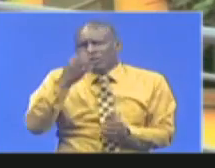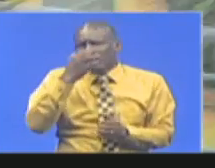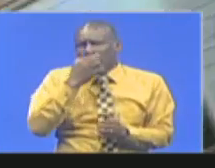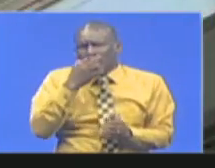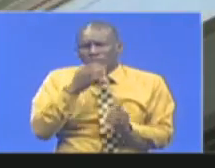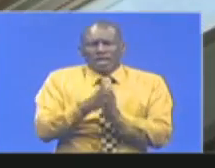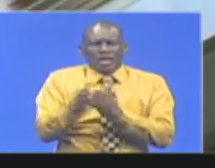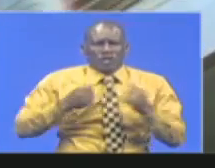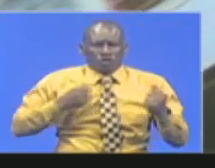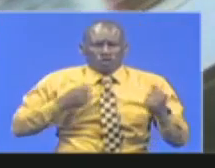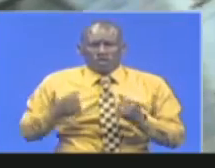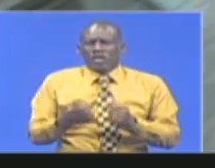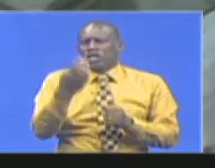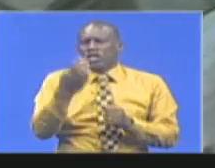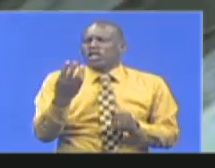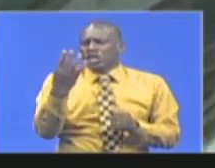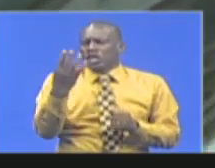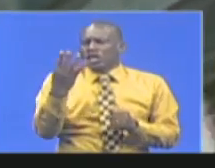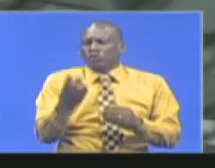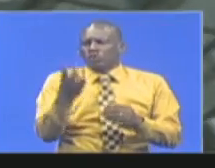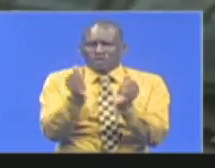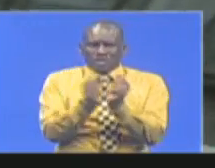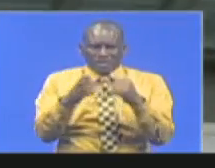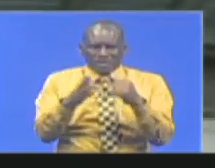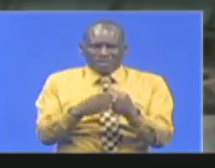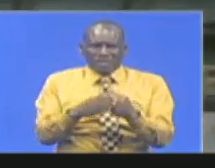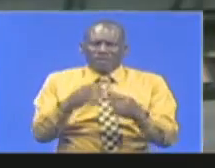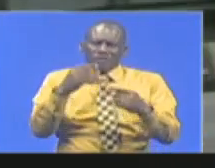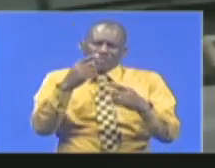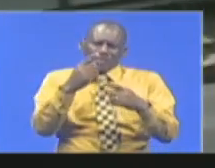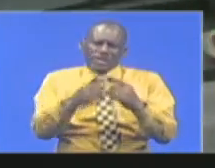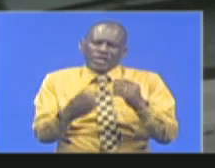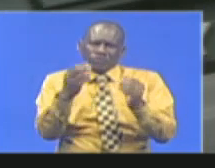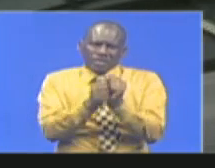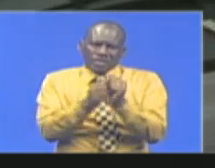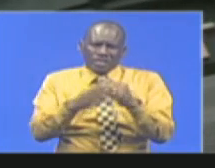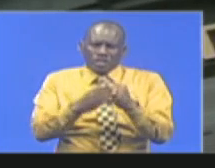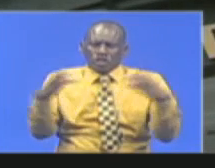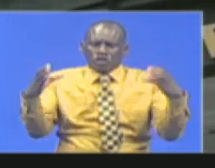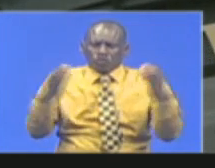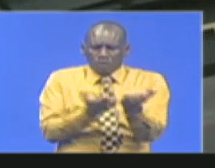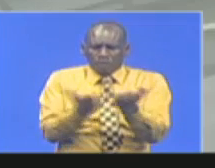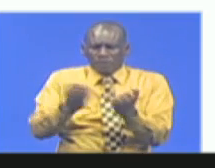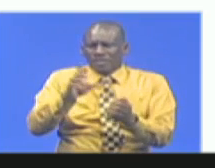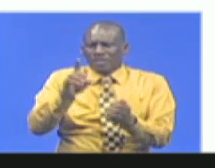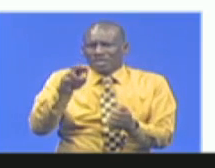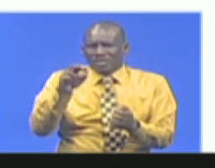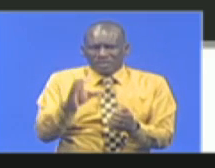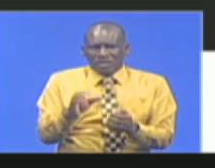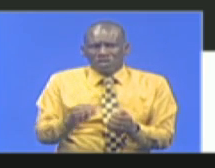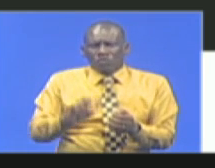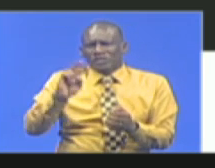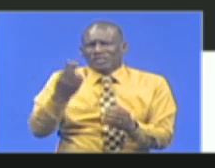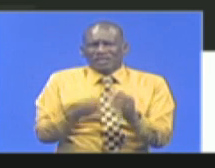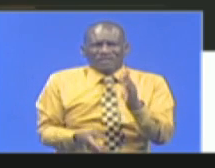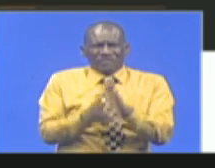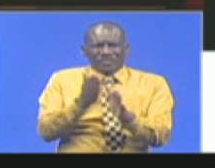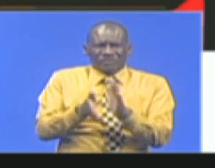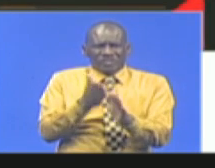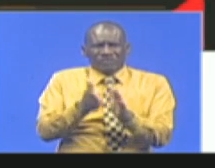Rwanda in April 2019. In the period ending June 2019, the group's business in DRC posted the second fastest growth in net